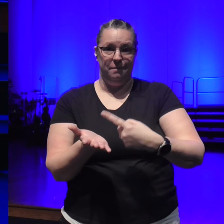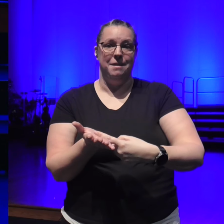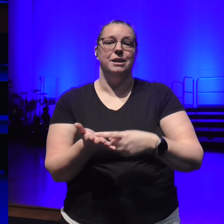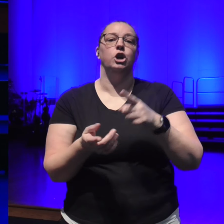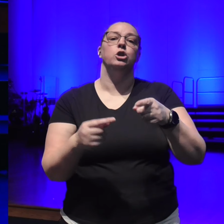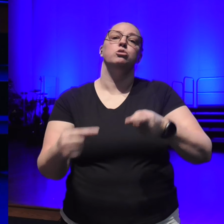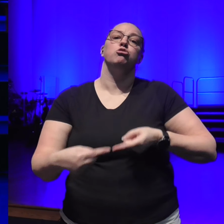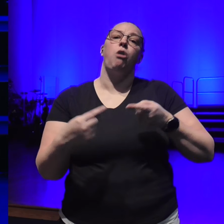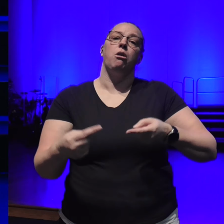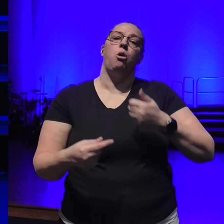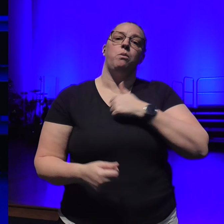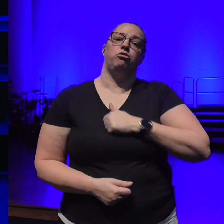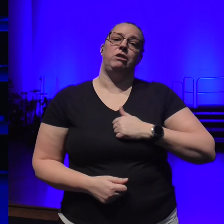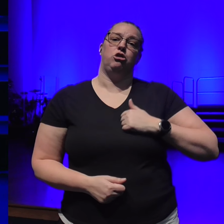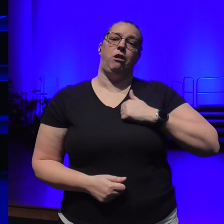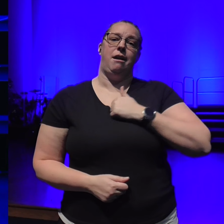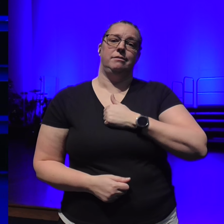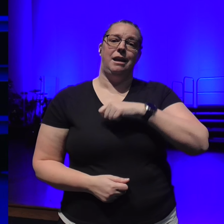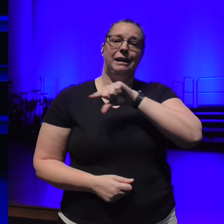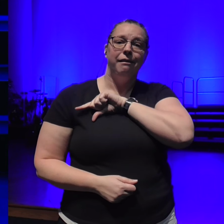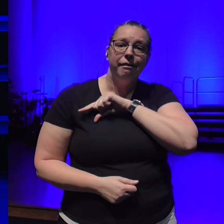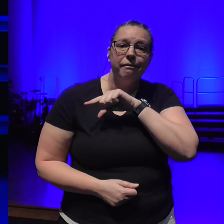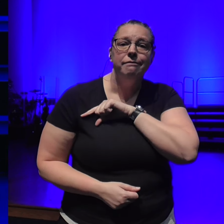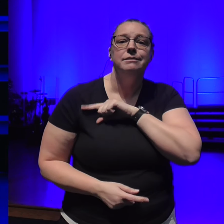regret, guilt, and judgment.